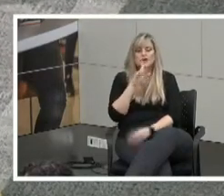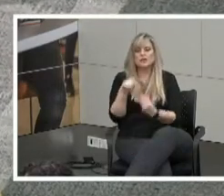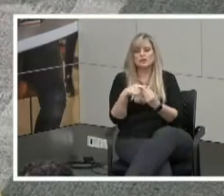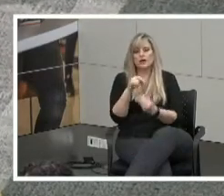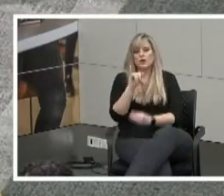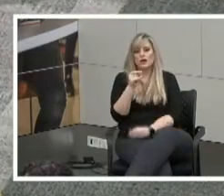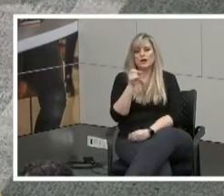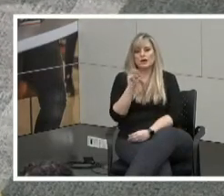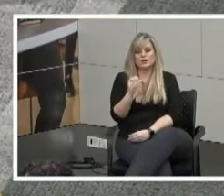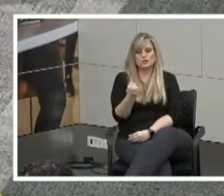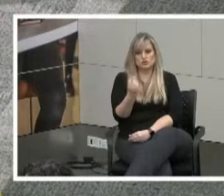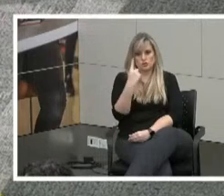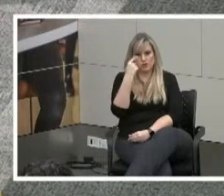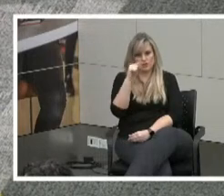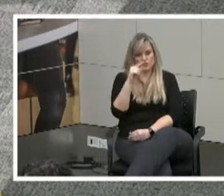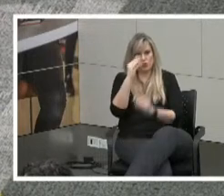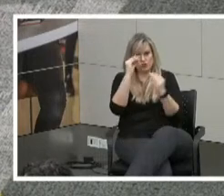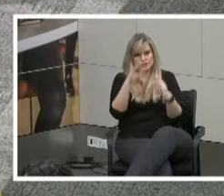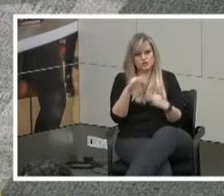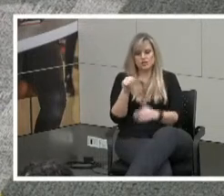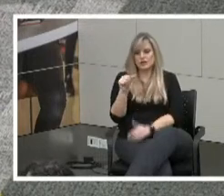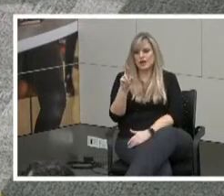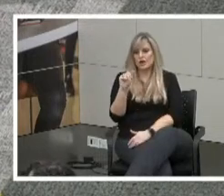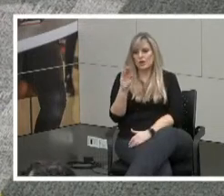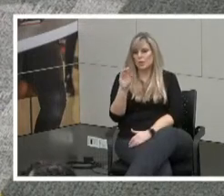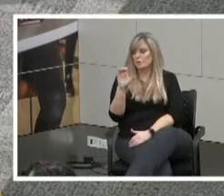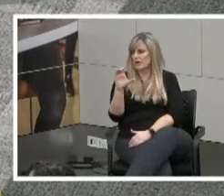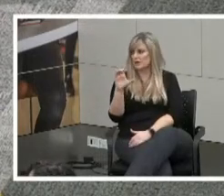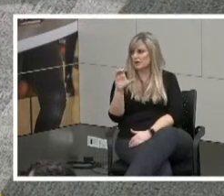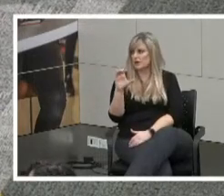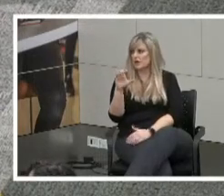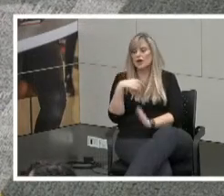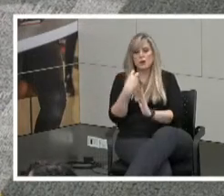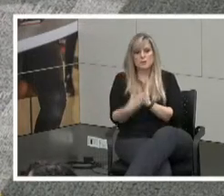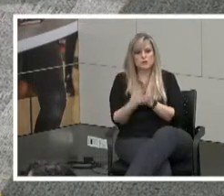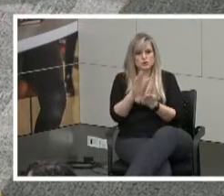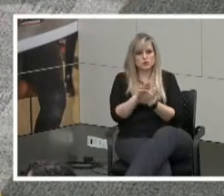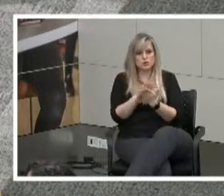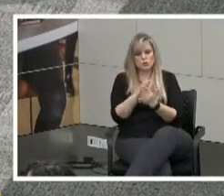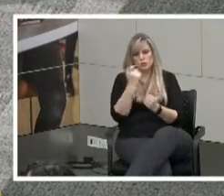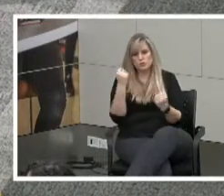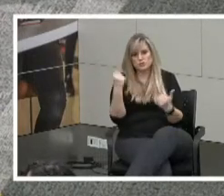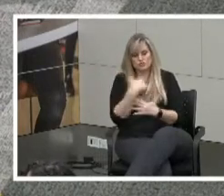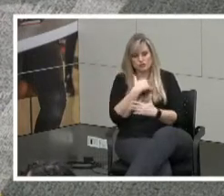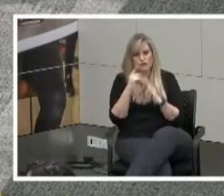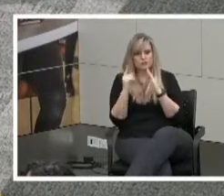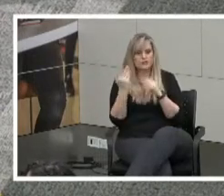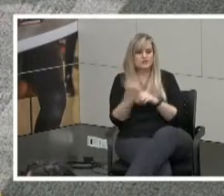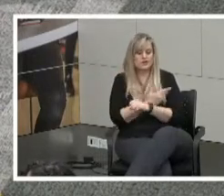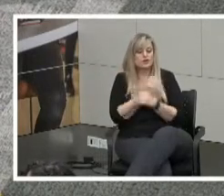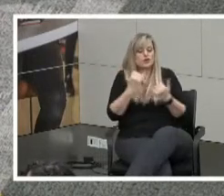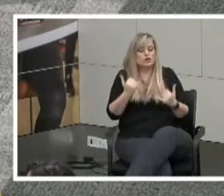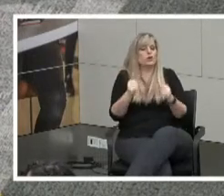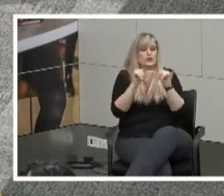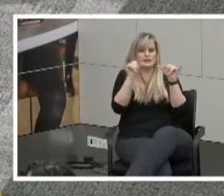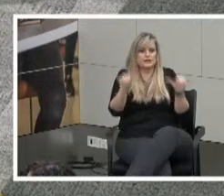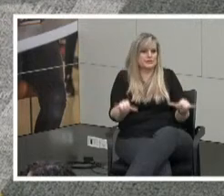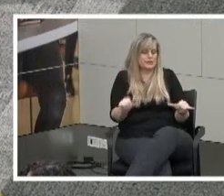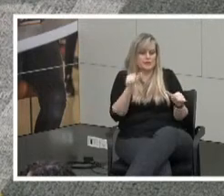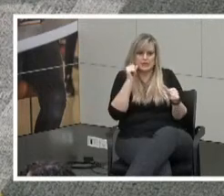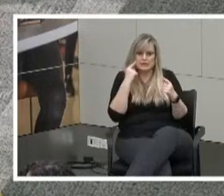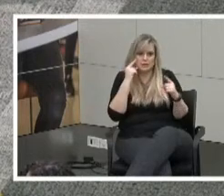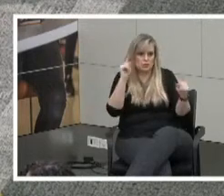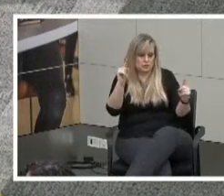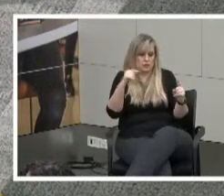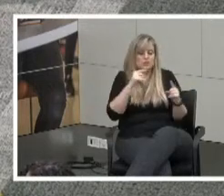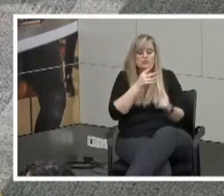12 on behalf of a teacher at Arabic immersion Magnet School who fears retaliation the current system isn't working